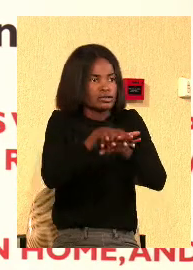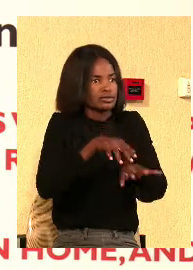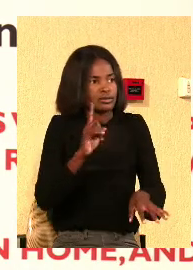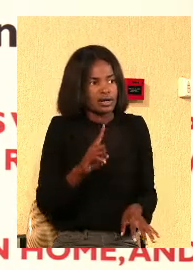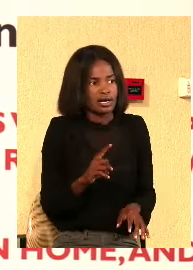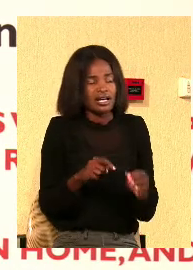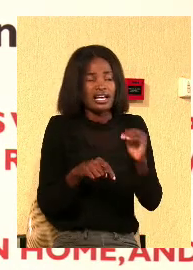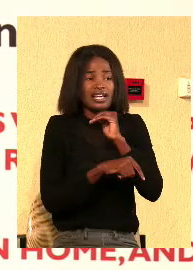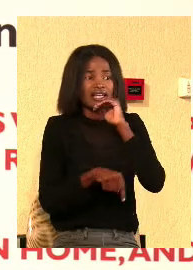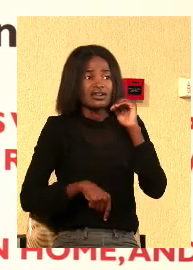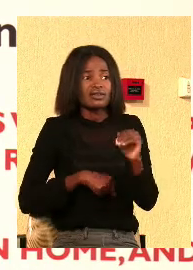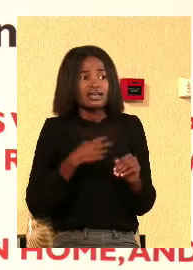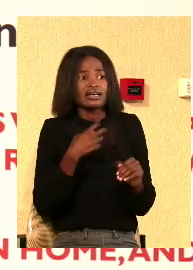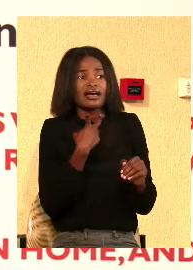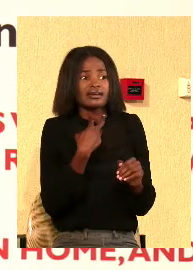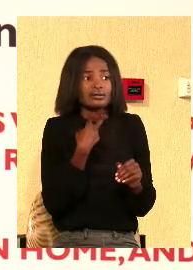pandemic,